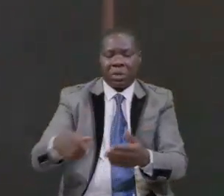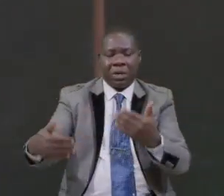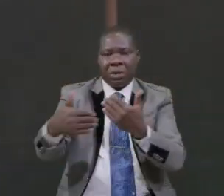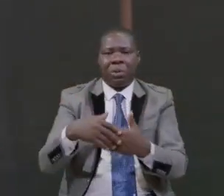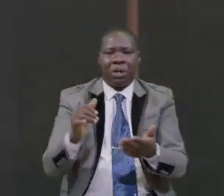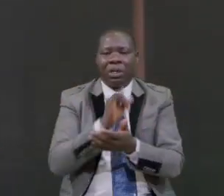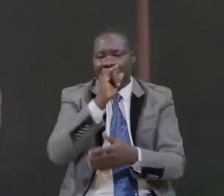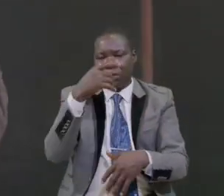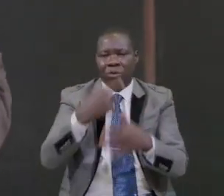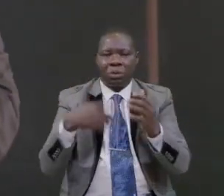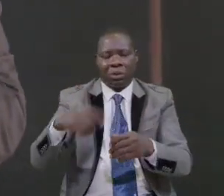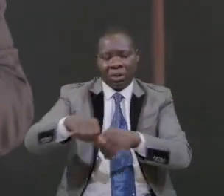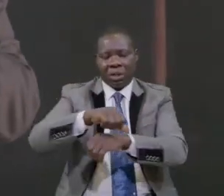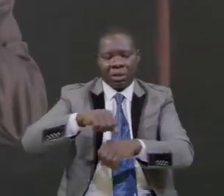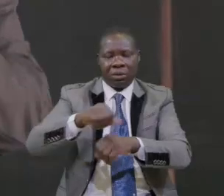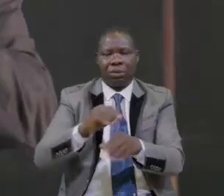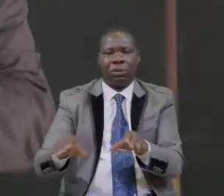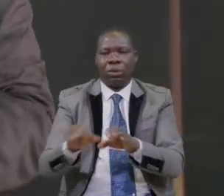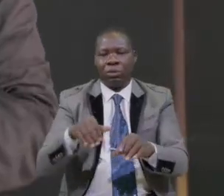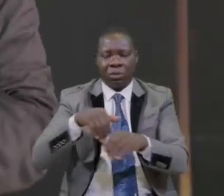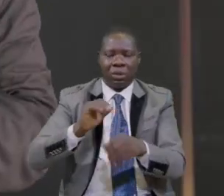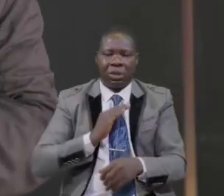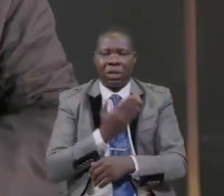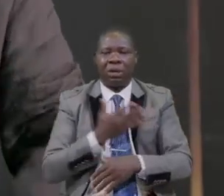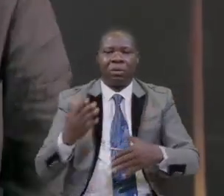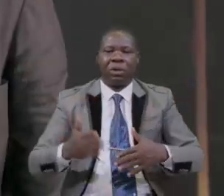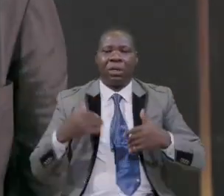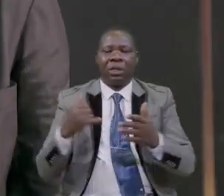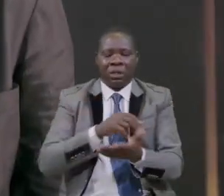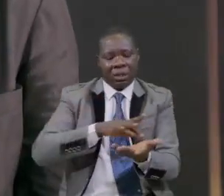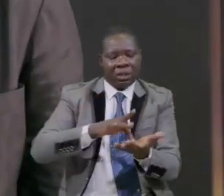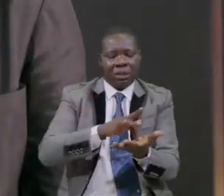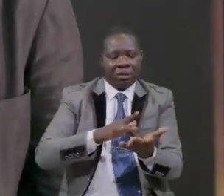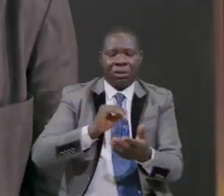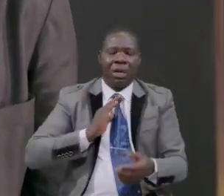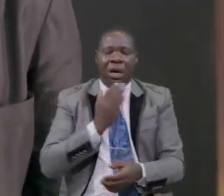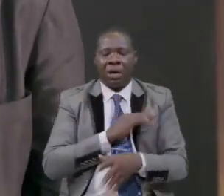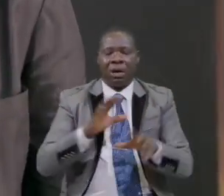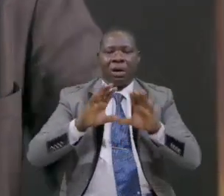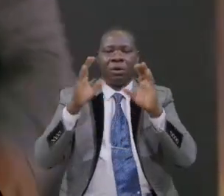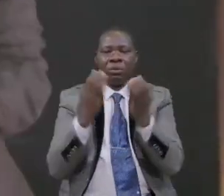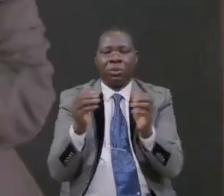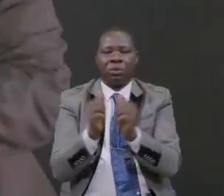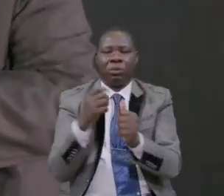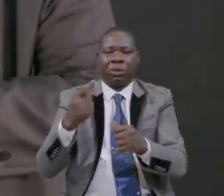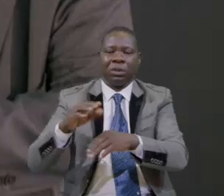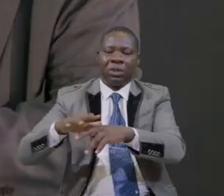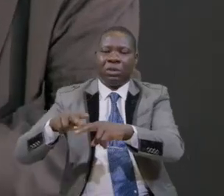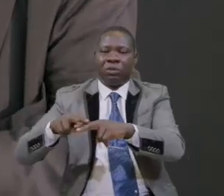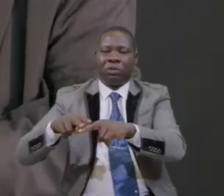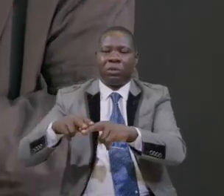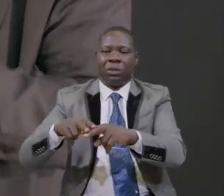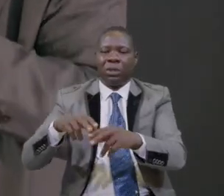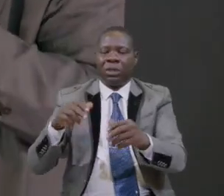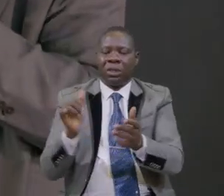anointing does in our lives. It treats our community with the salt, that is, for the believers. He